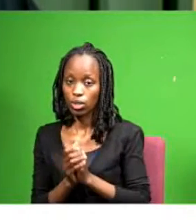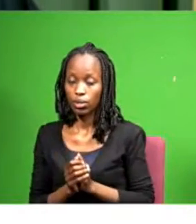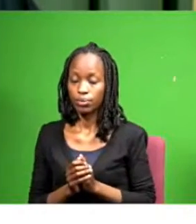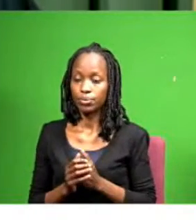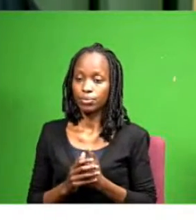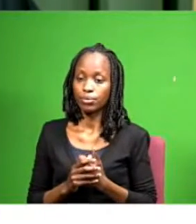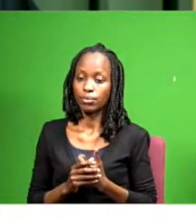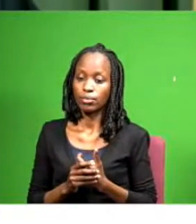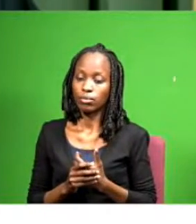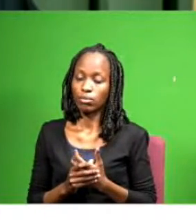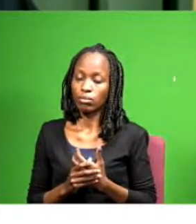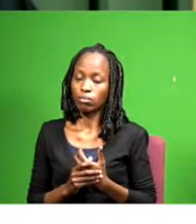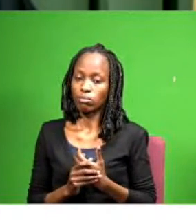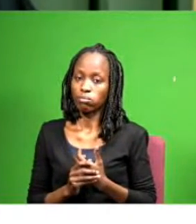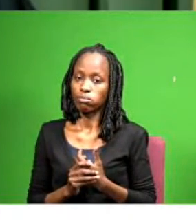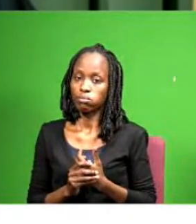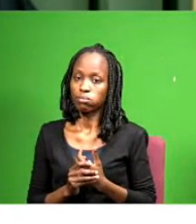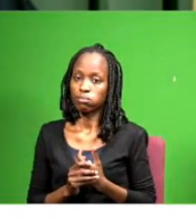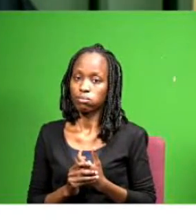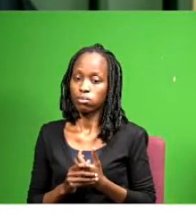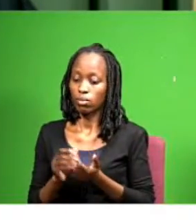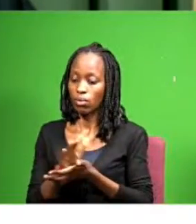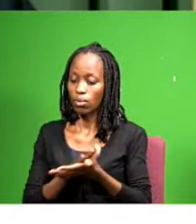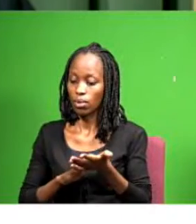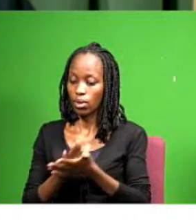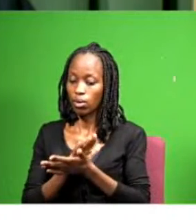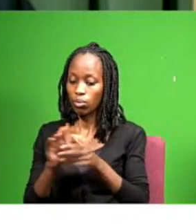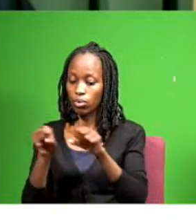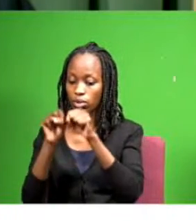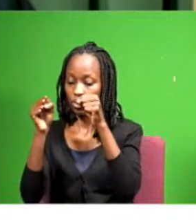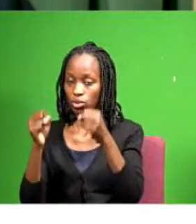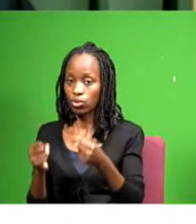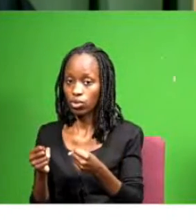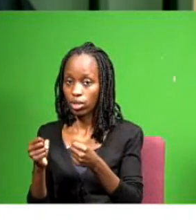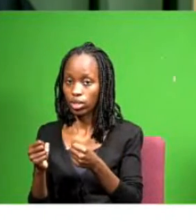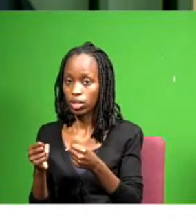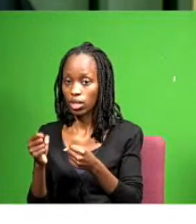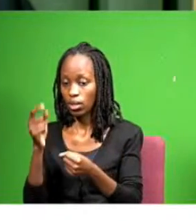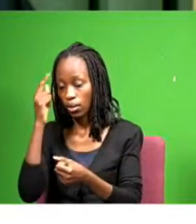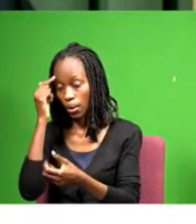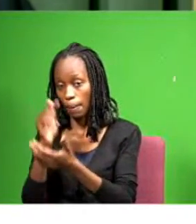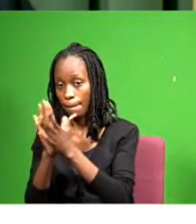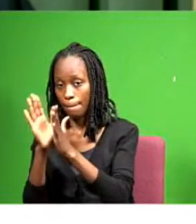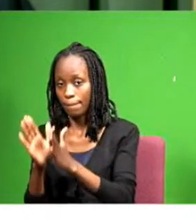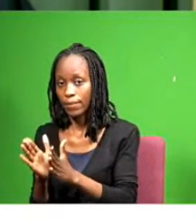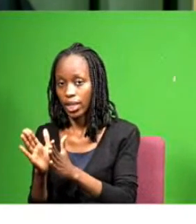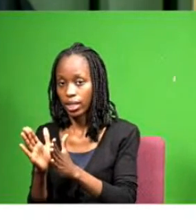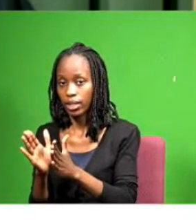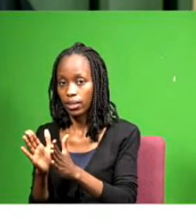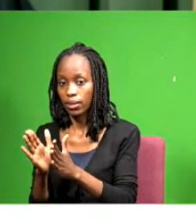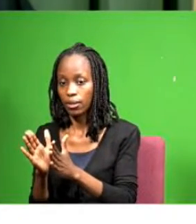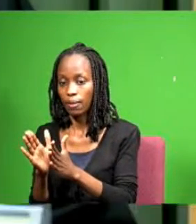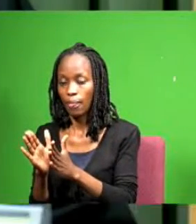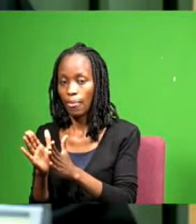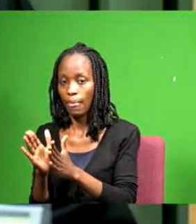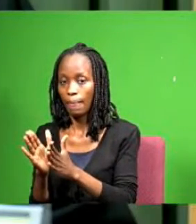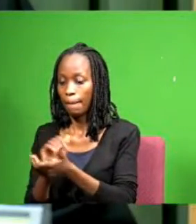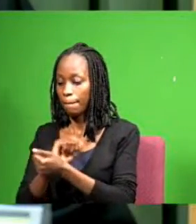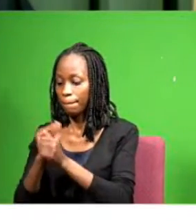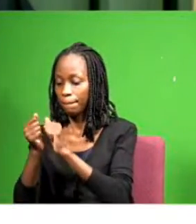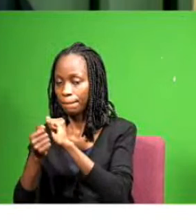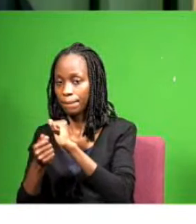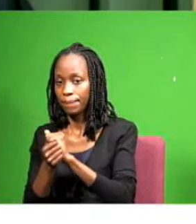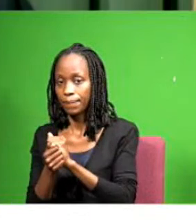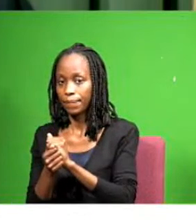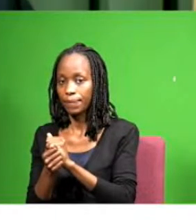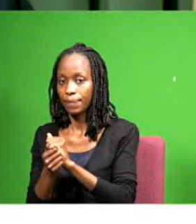On the basic structure doctrine, an amendability theory and eternity